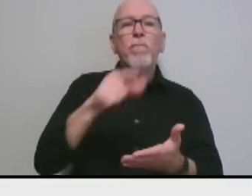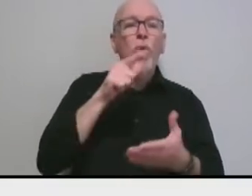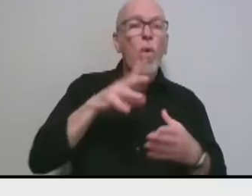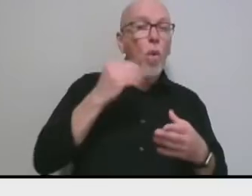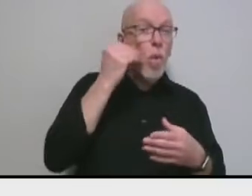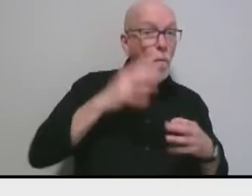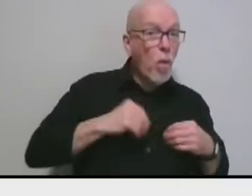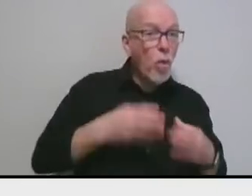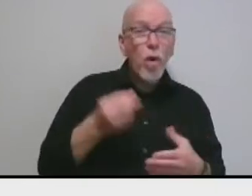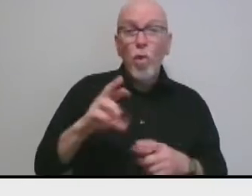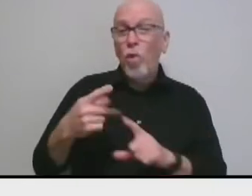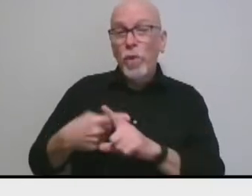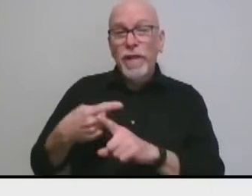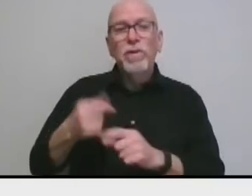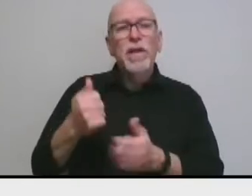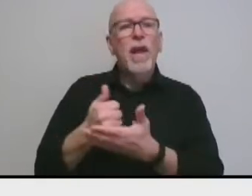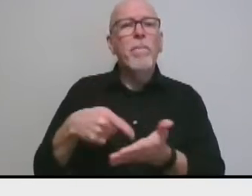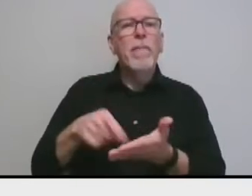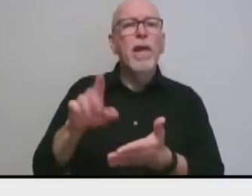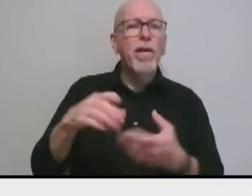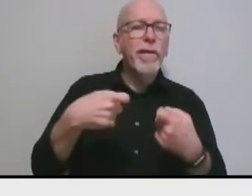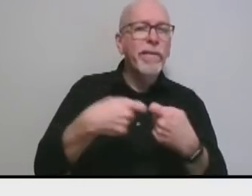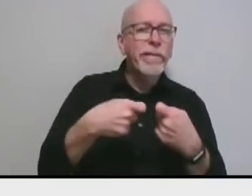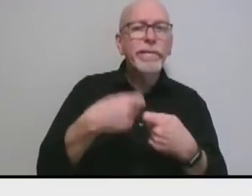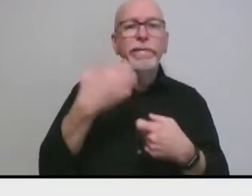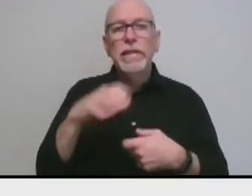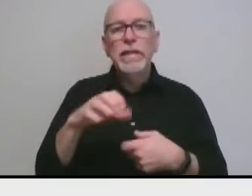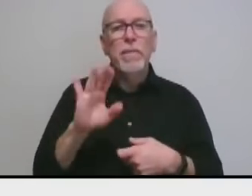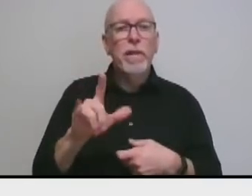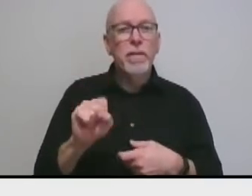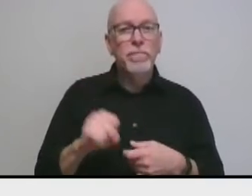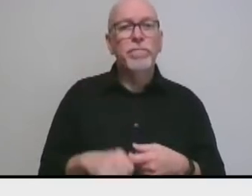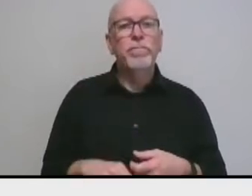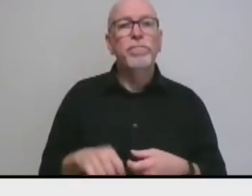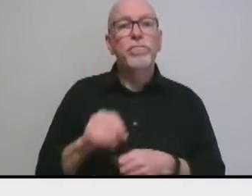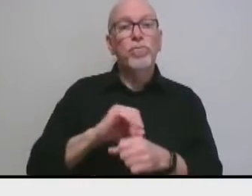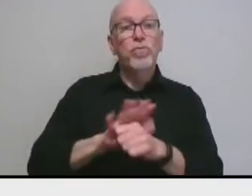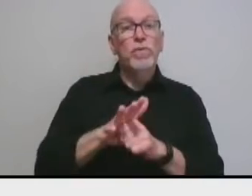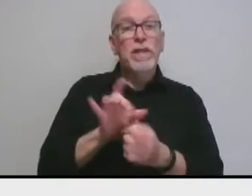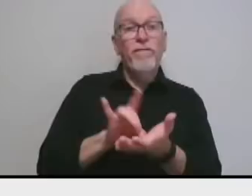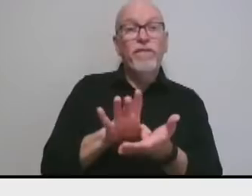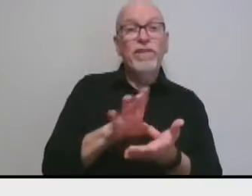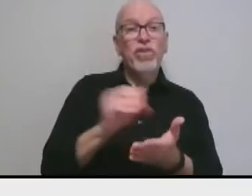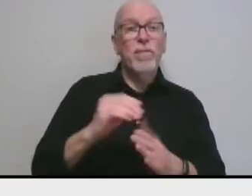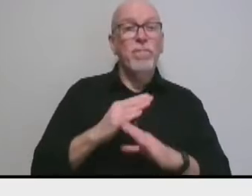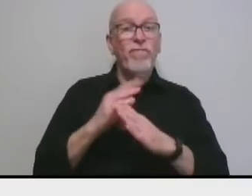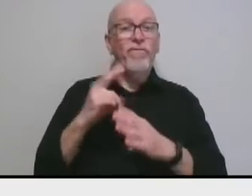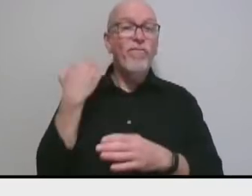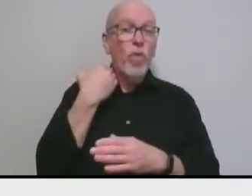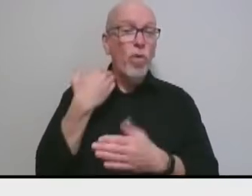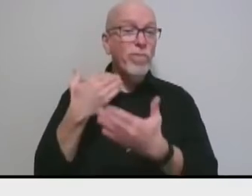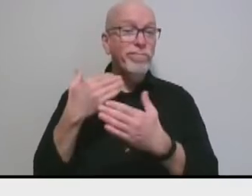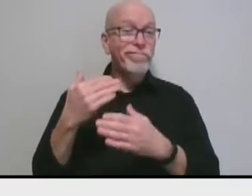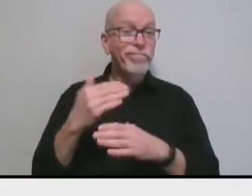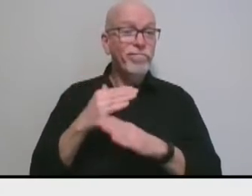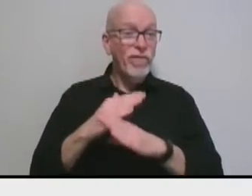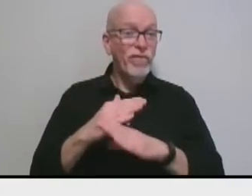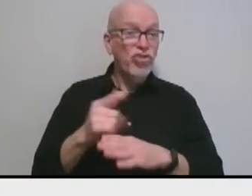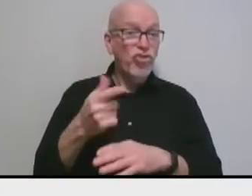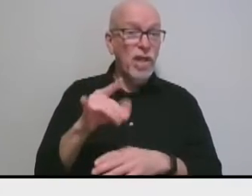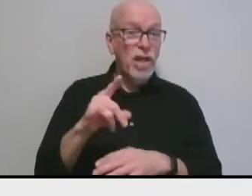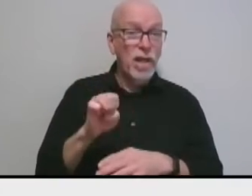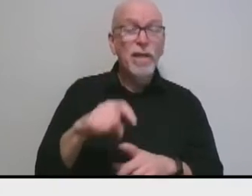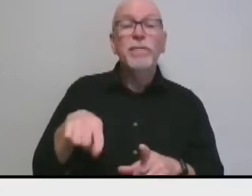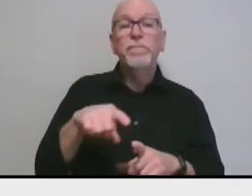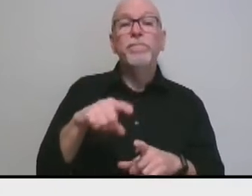renters pay their heat and electric bills. The Coronavirus Eviction and Foreclosure Prevention Guide provides answers to frequently asked questions